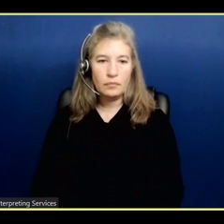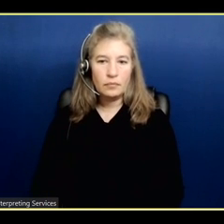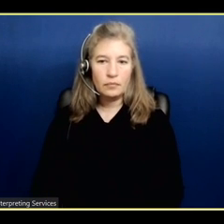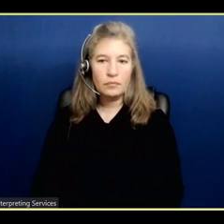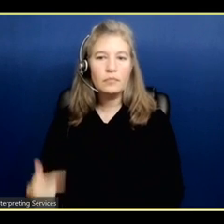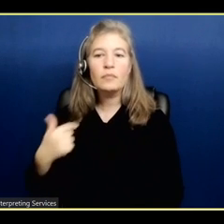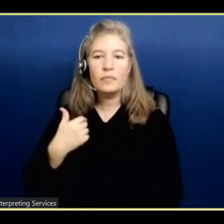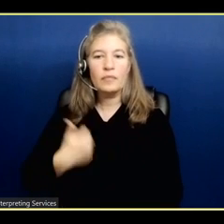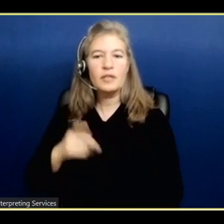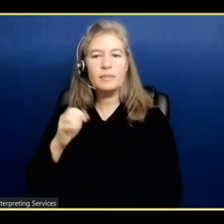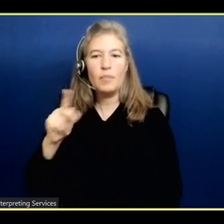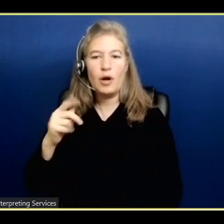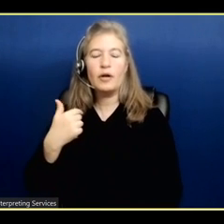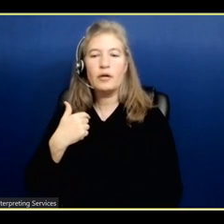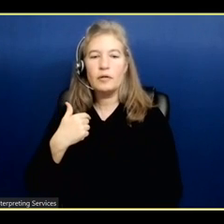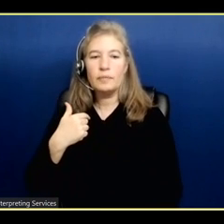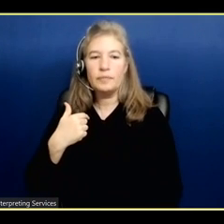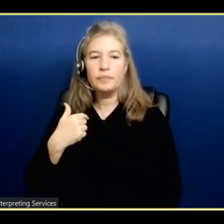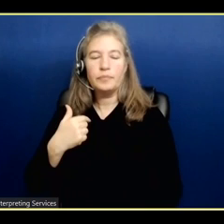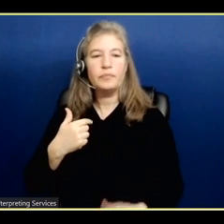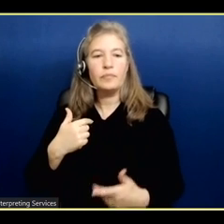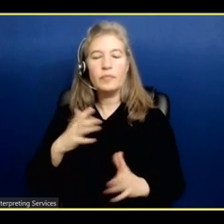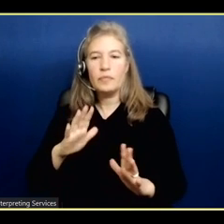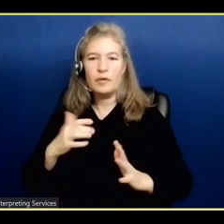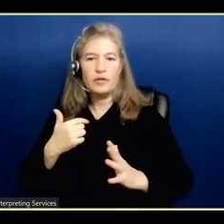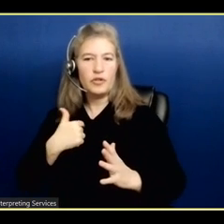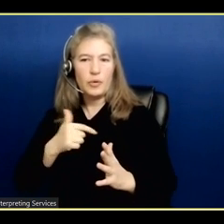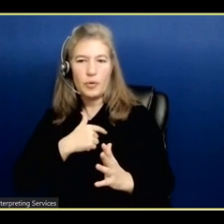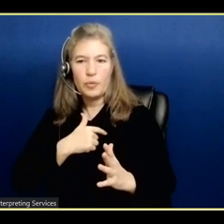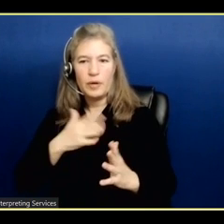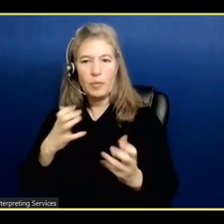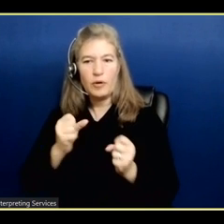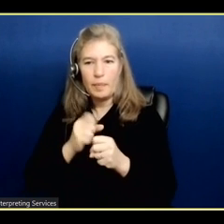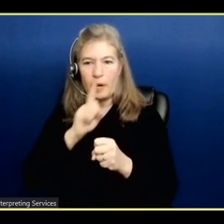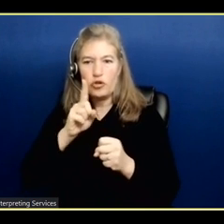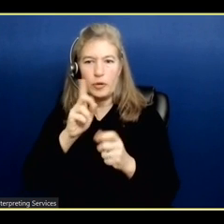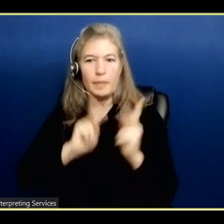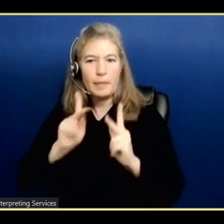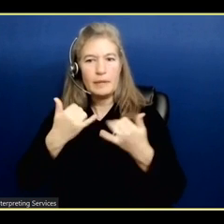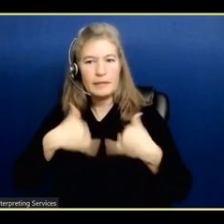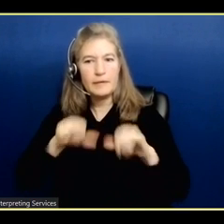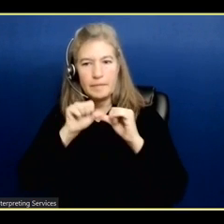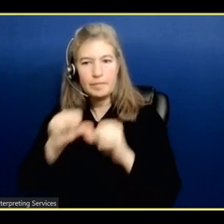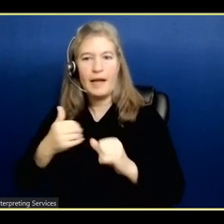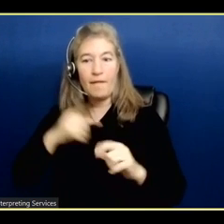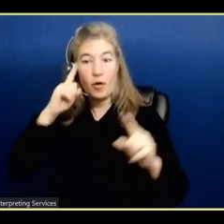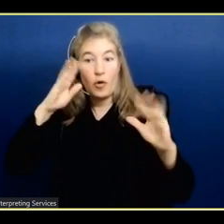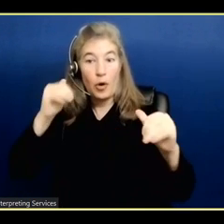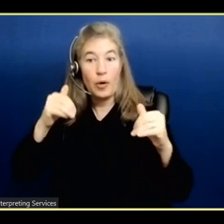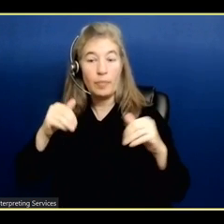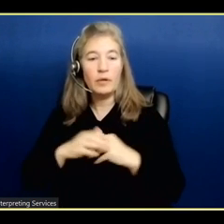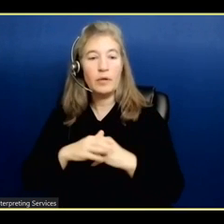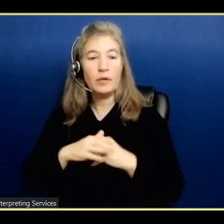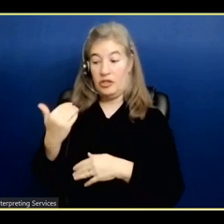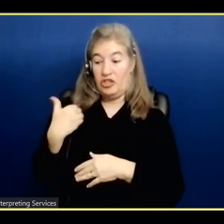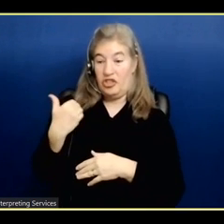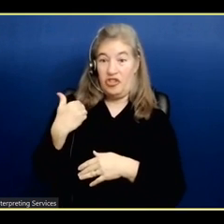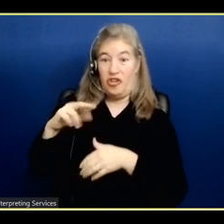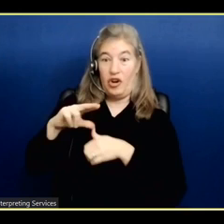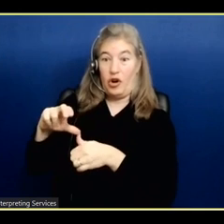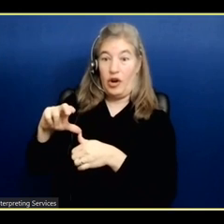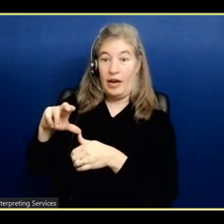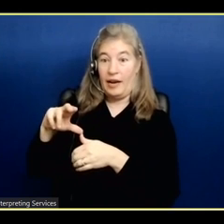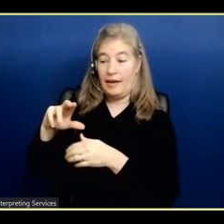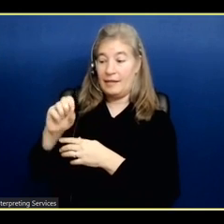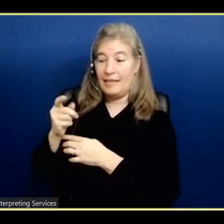both stops the bleeding, but also gives people hope, which is very important. For Hurricane Sandy, we had four separate